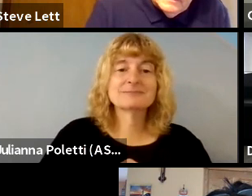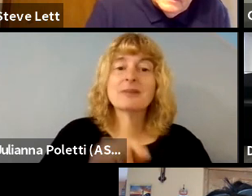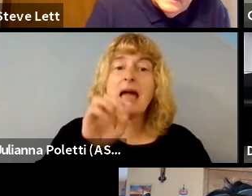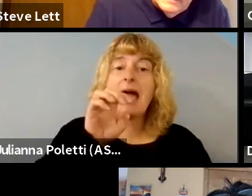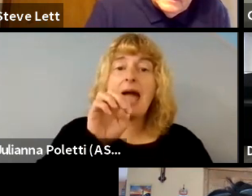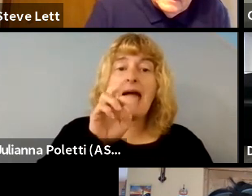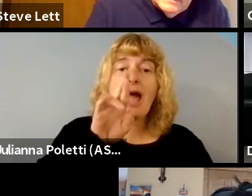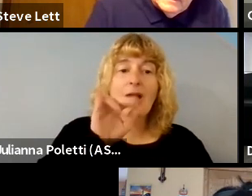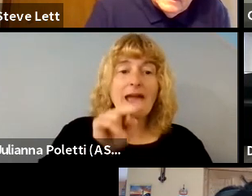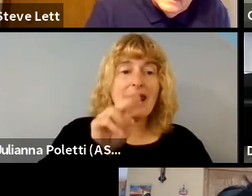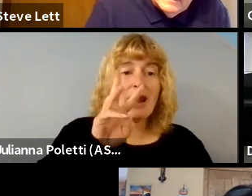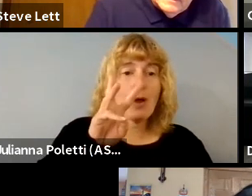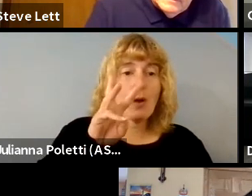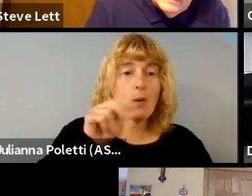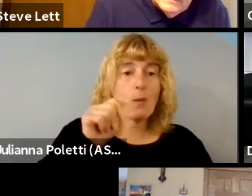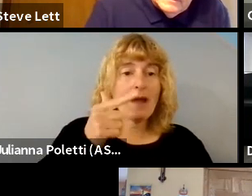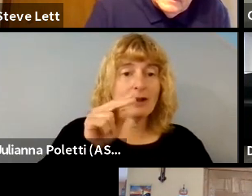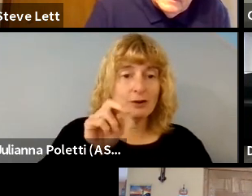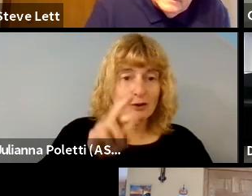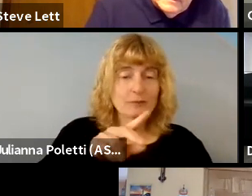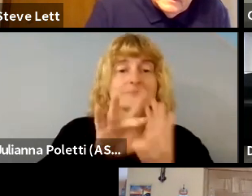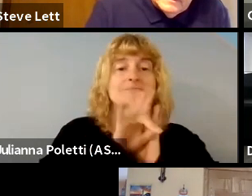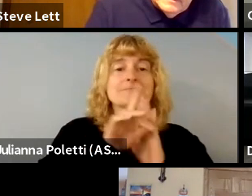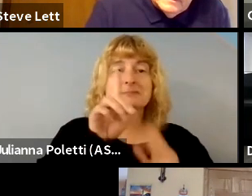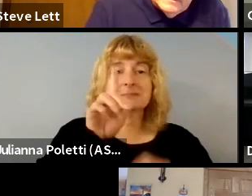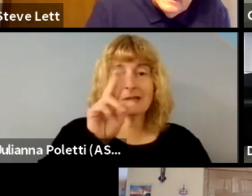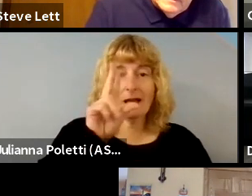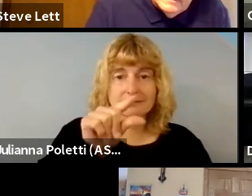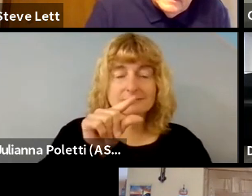Aaron Wagner. Doug.